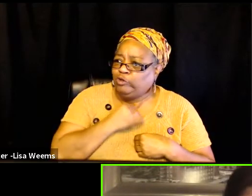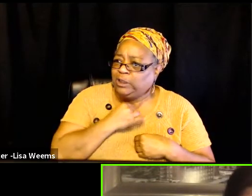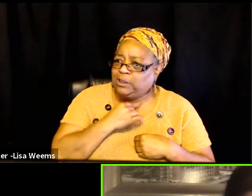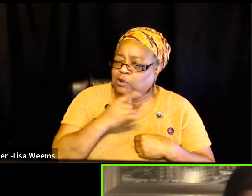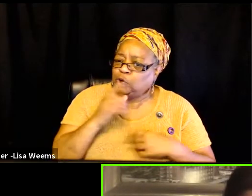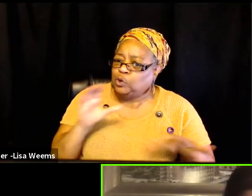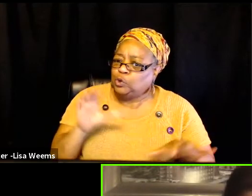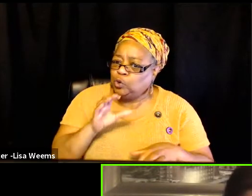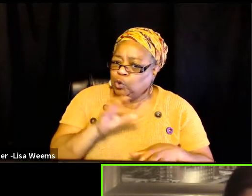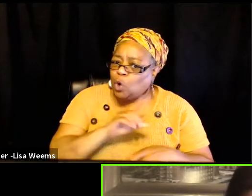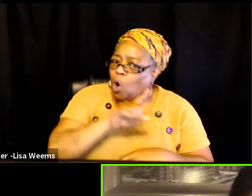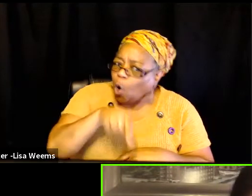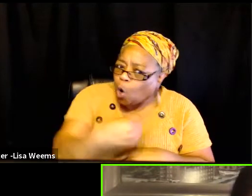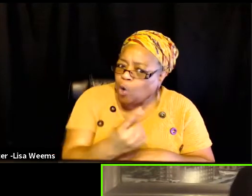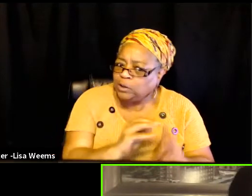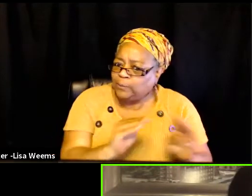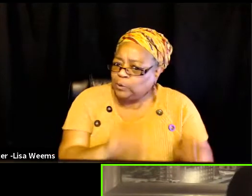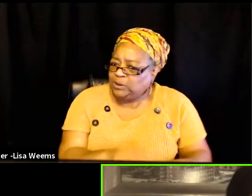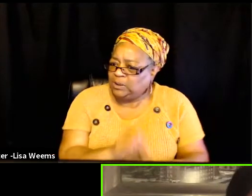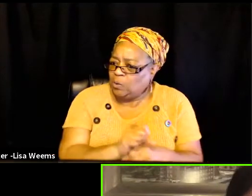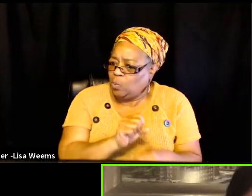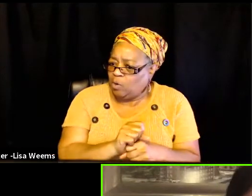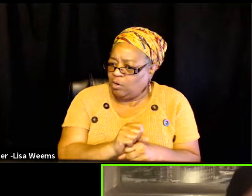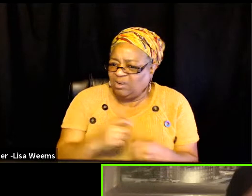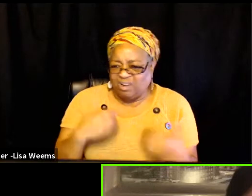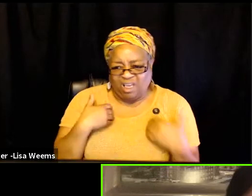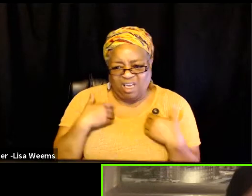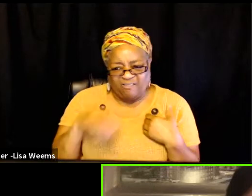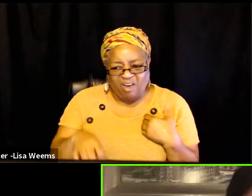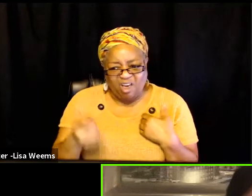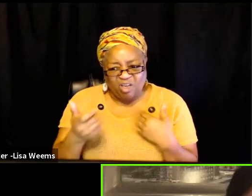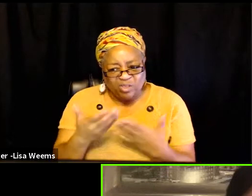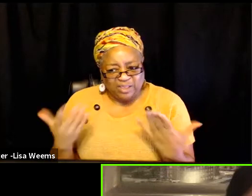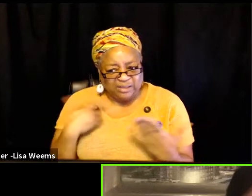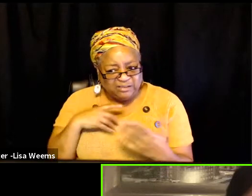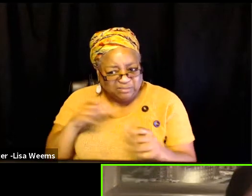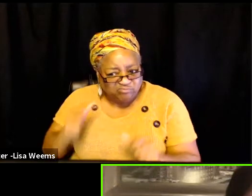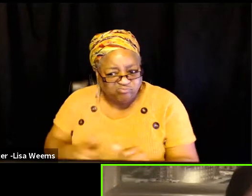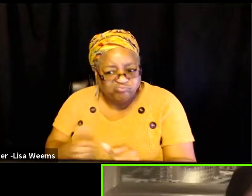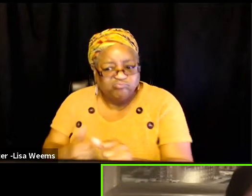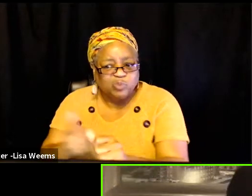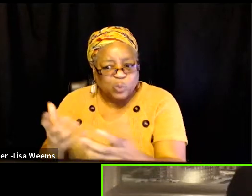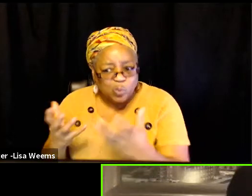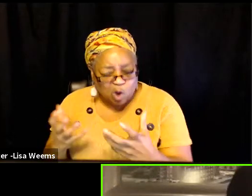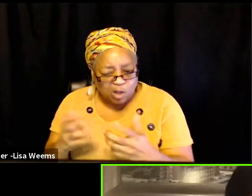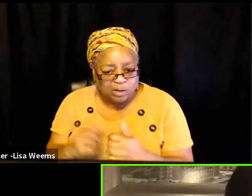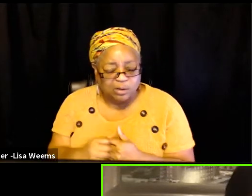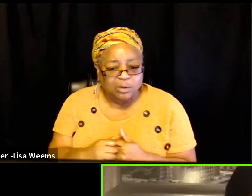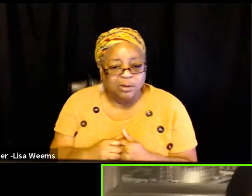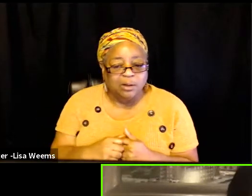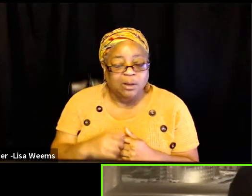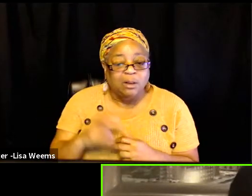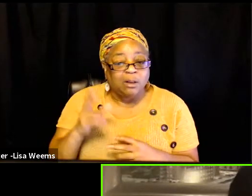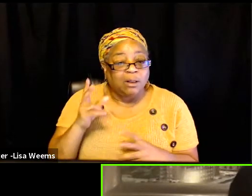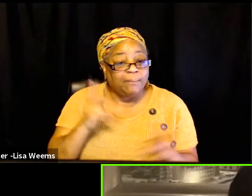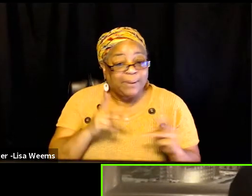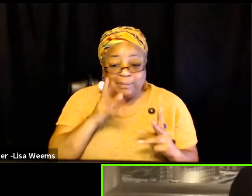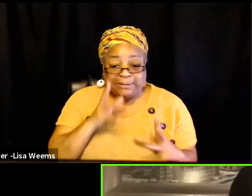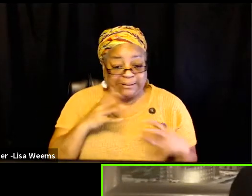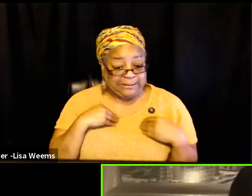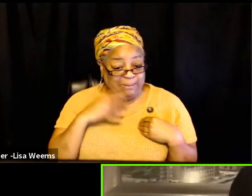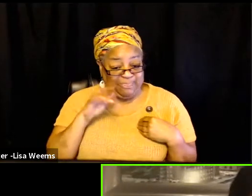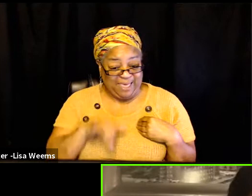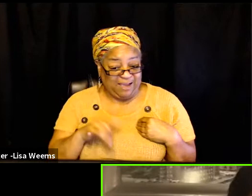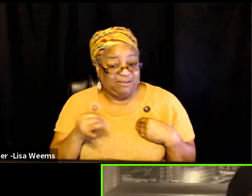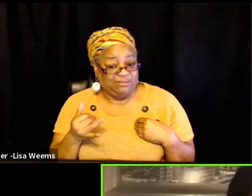that there were other things I wanted to do. Some people took that in ways that I didn't intend it, but